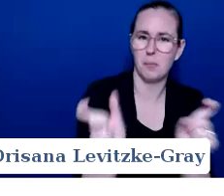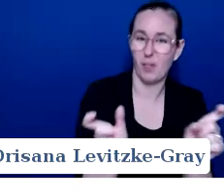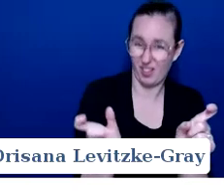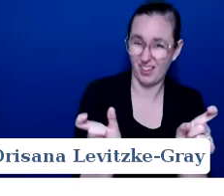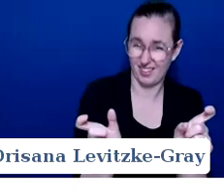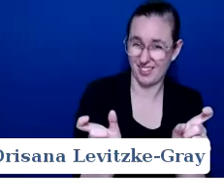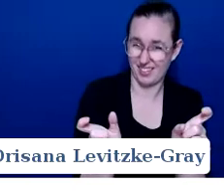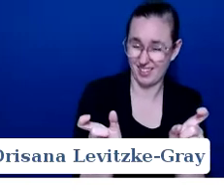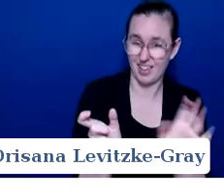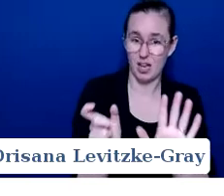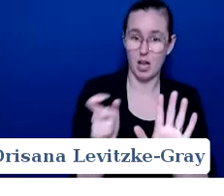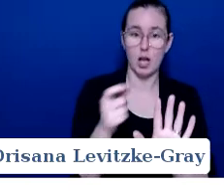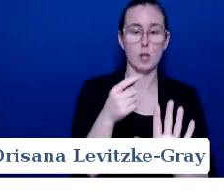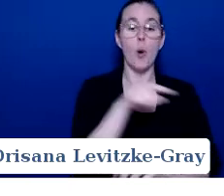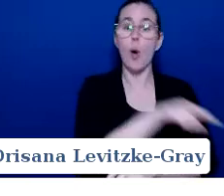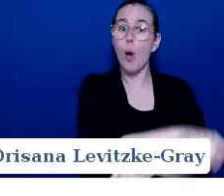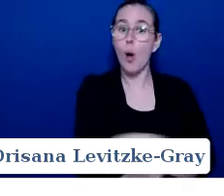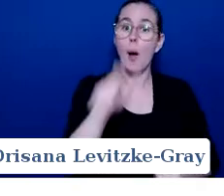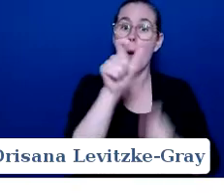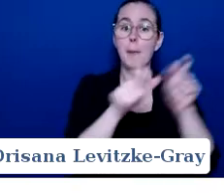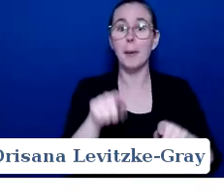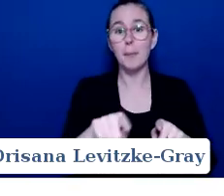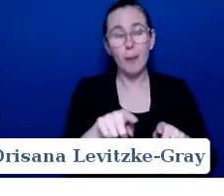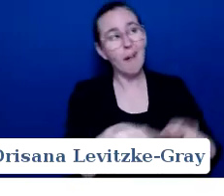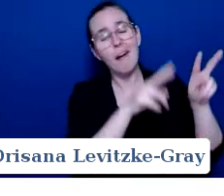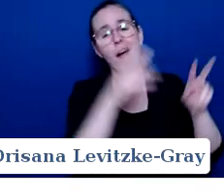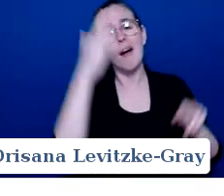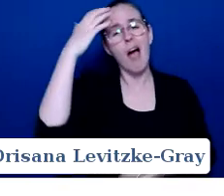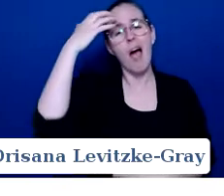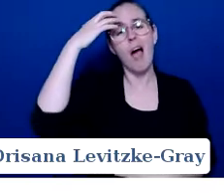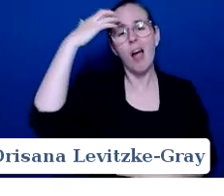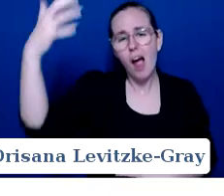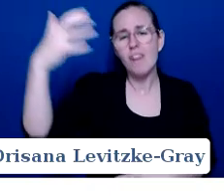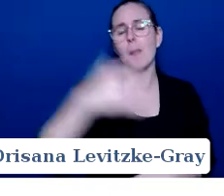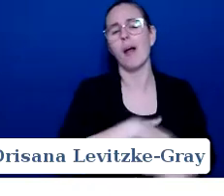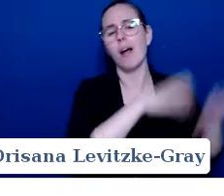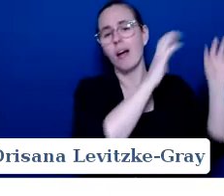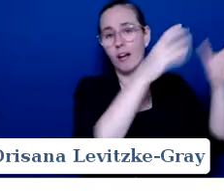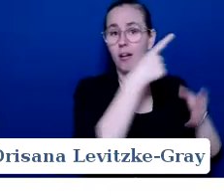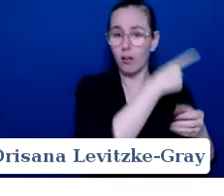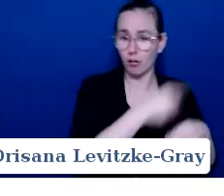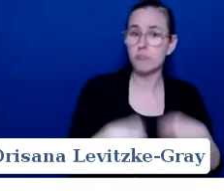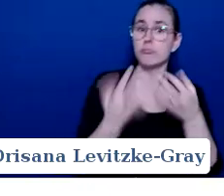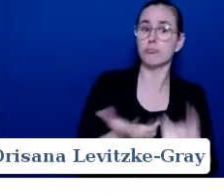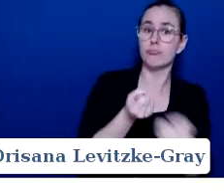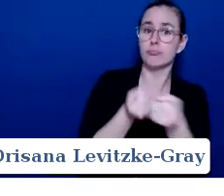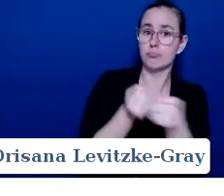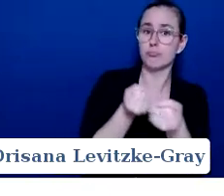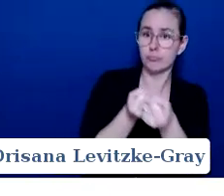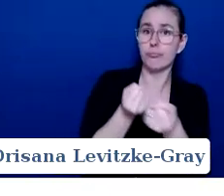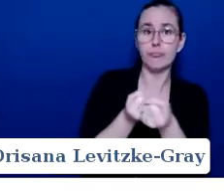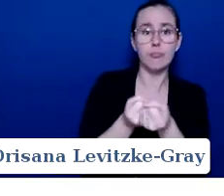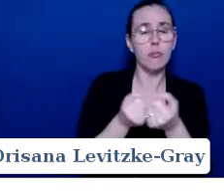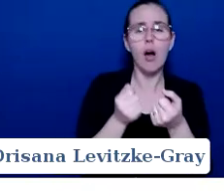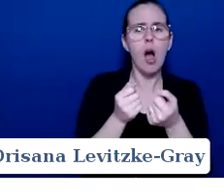or public schemes that are available for everyone without any discrimination and even without any certification of